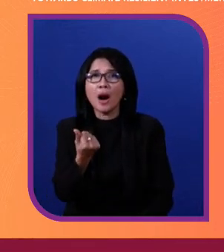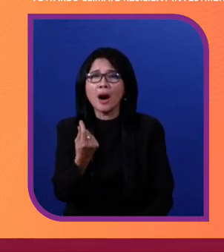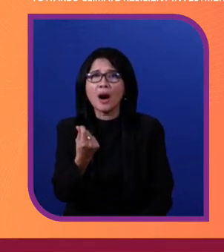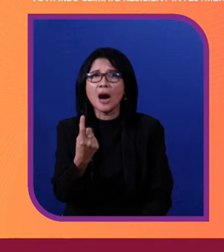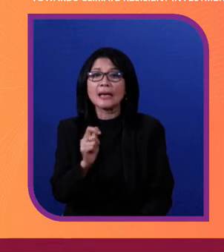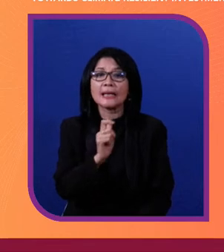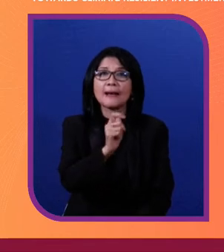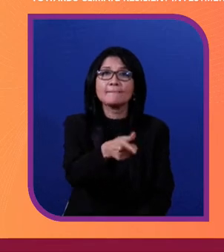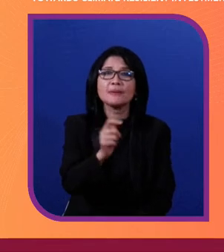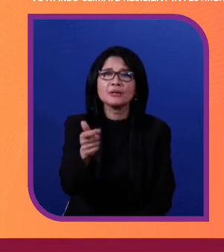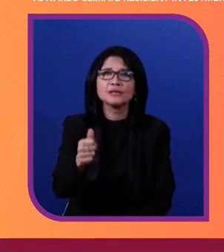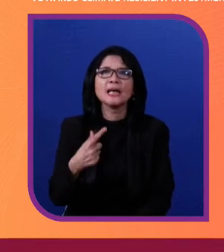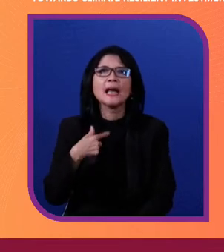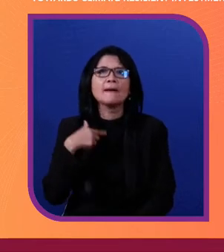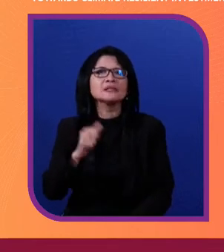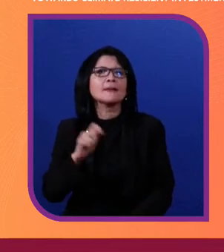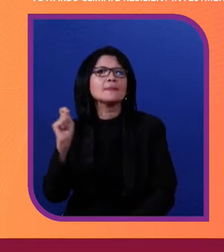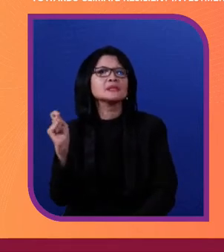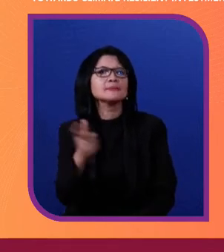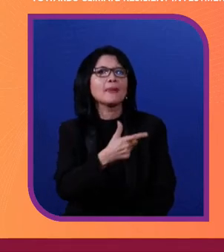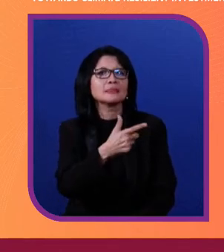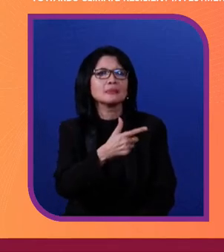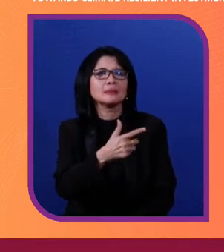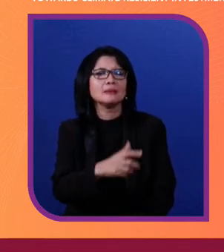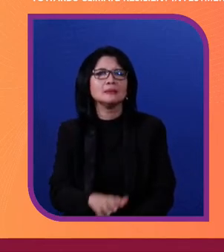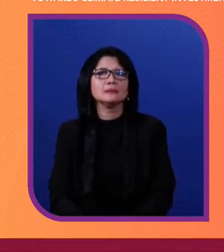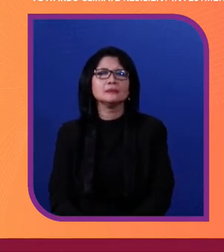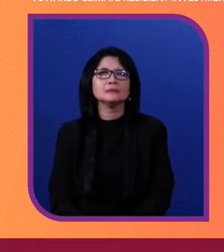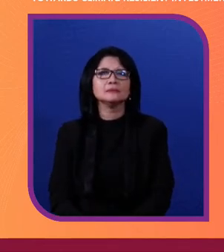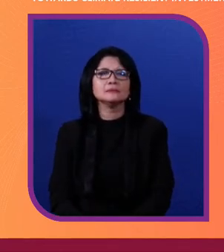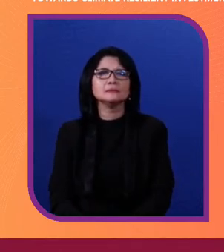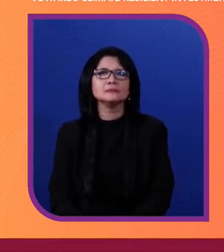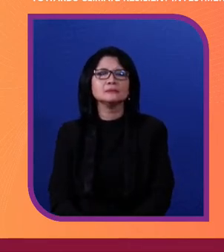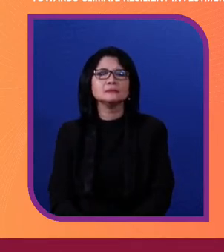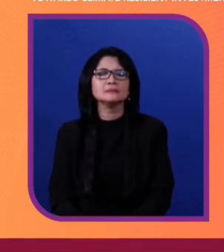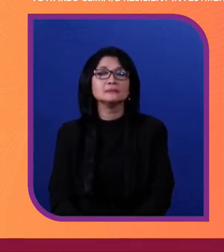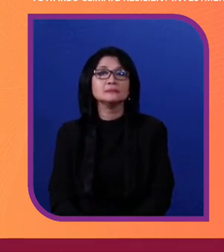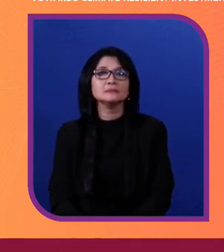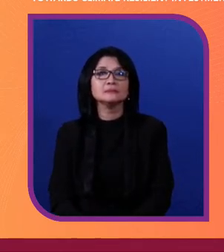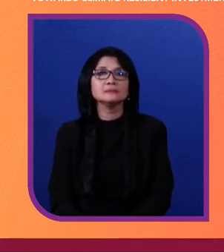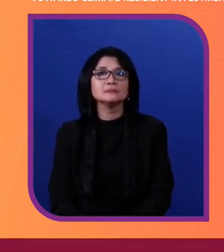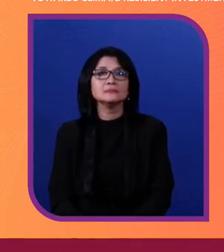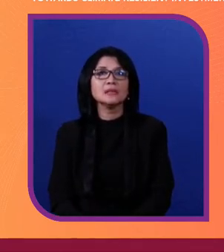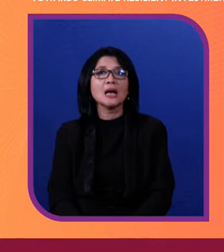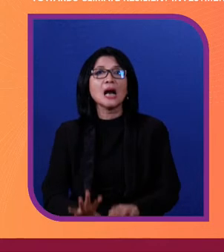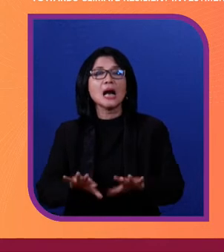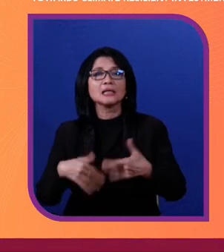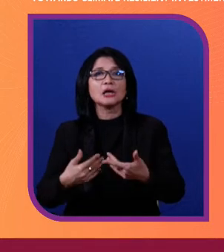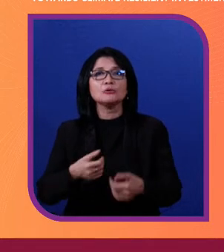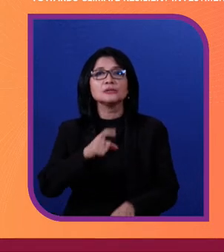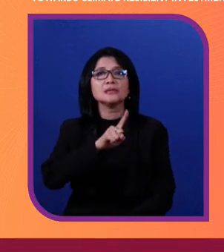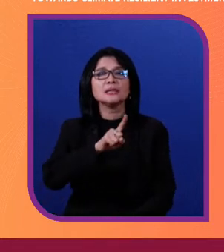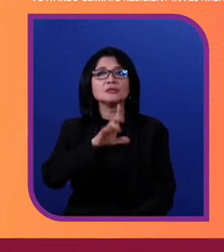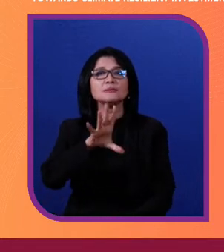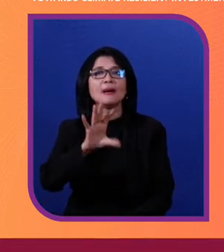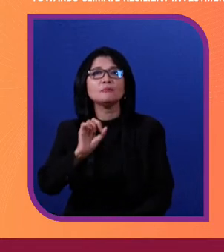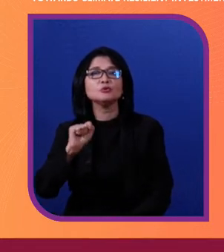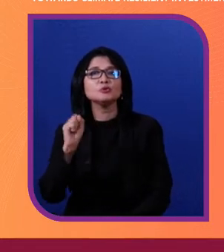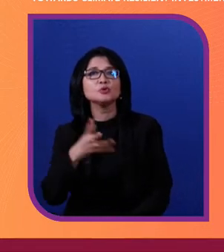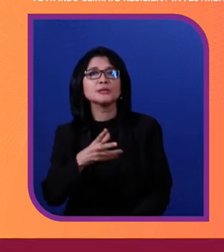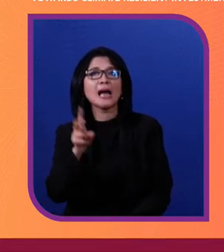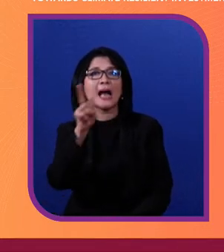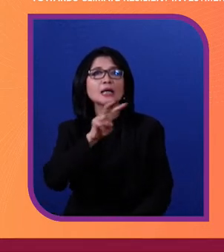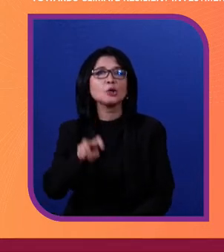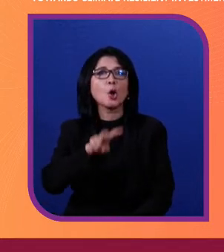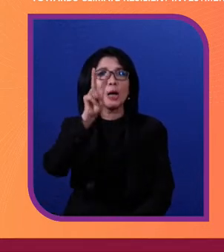two effortless Milyar Dollar riset itu istj